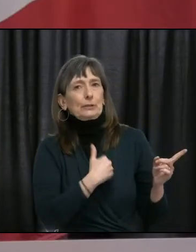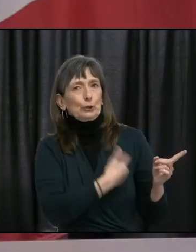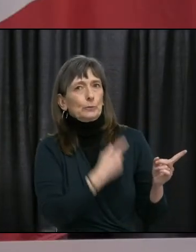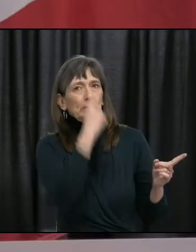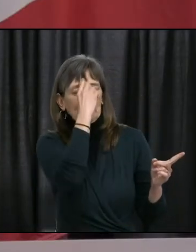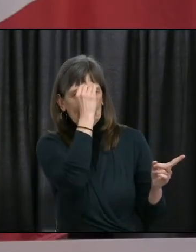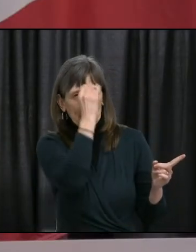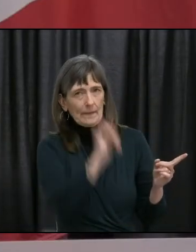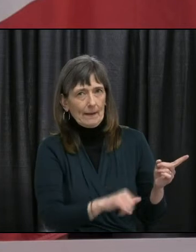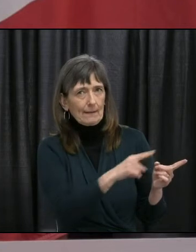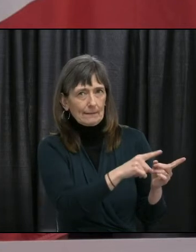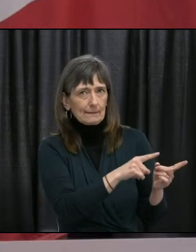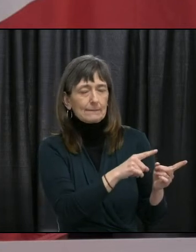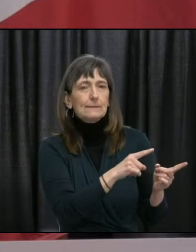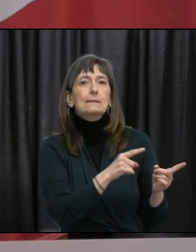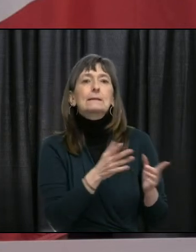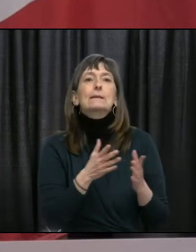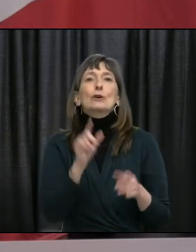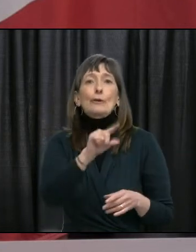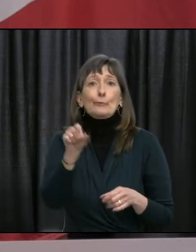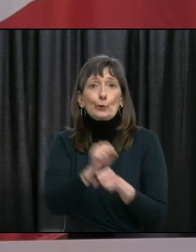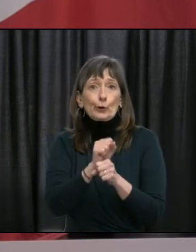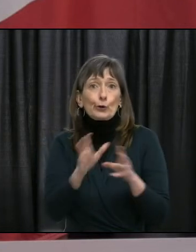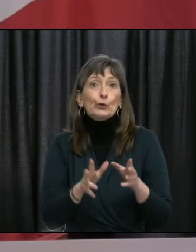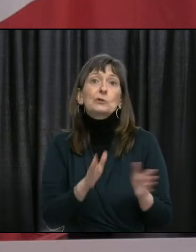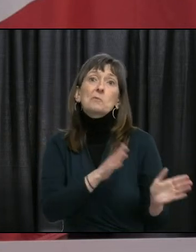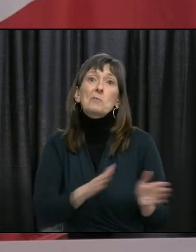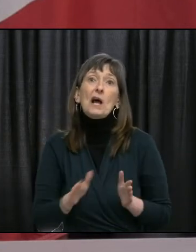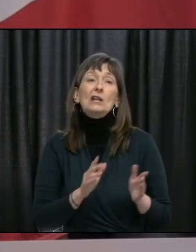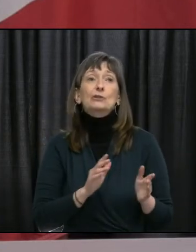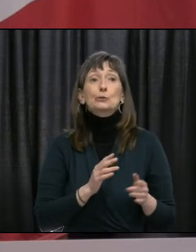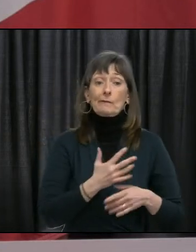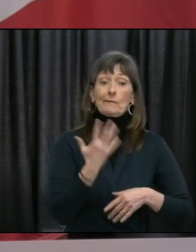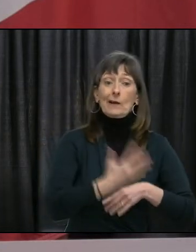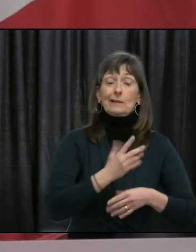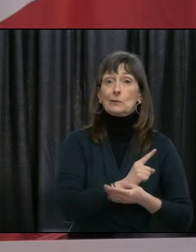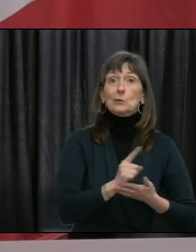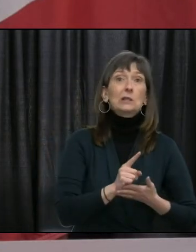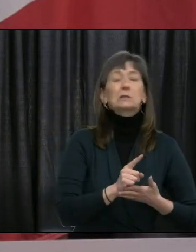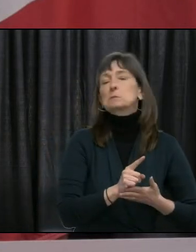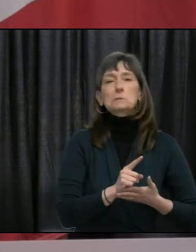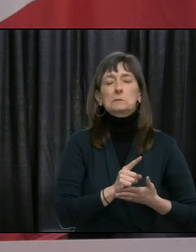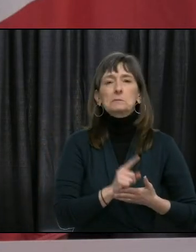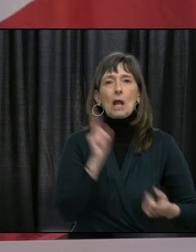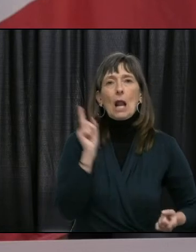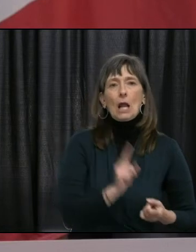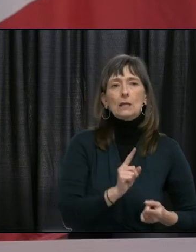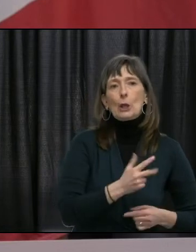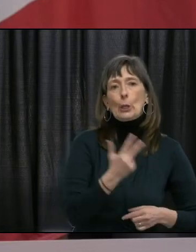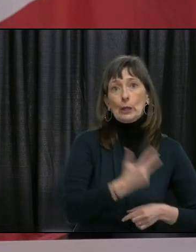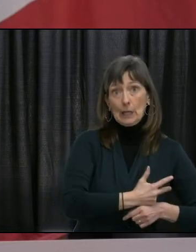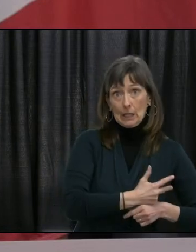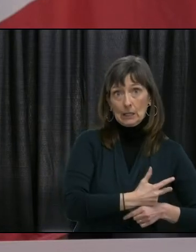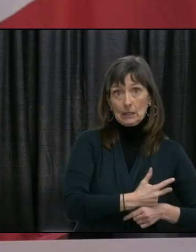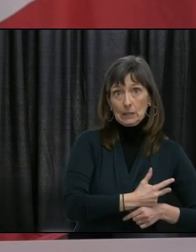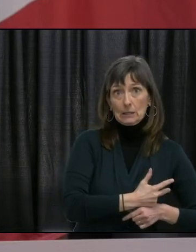considering for public sector workers. So they were looking at going to of a 5-day work week. 3 would